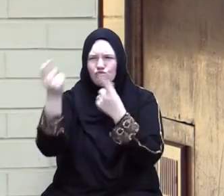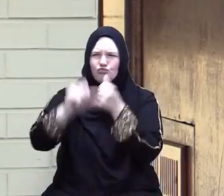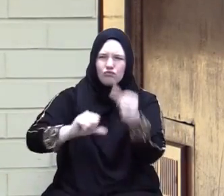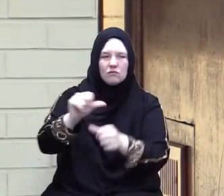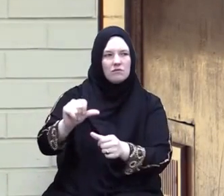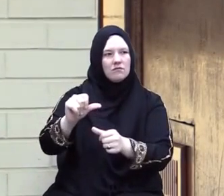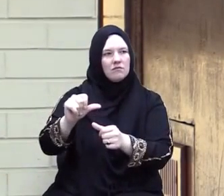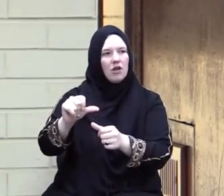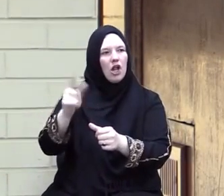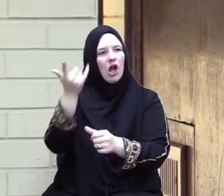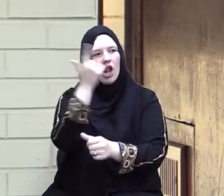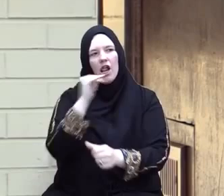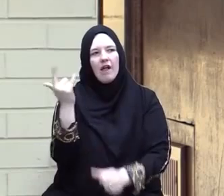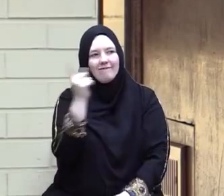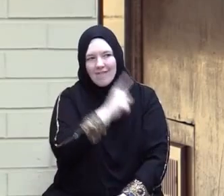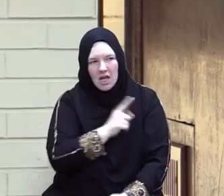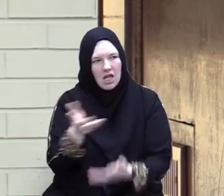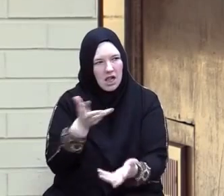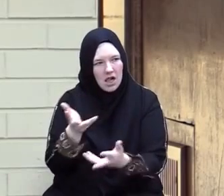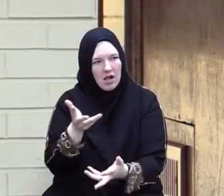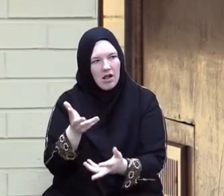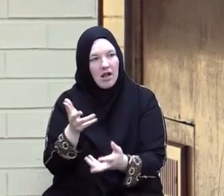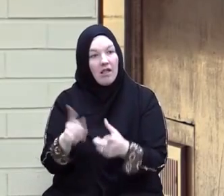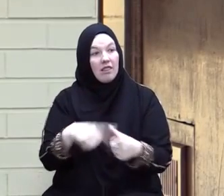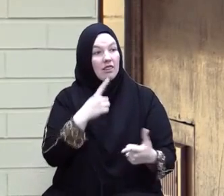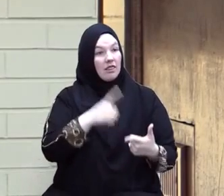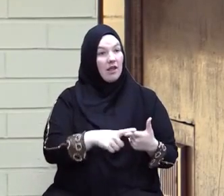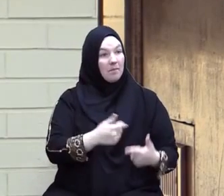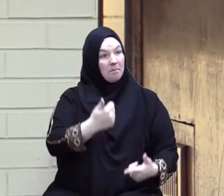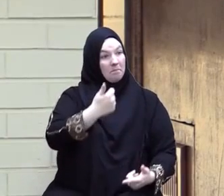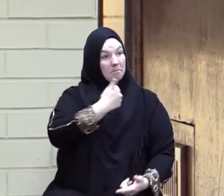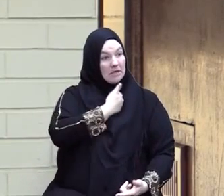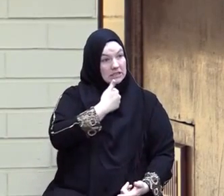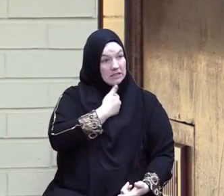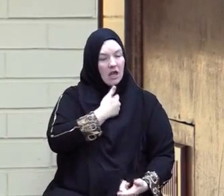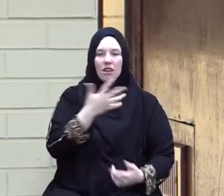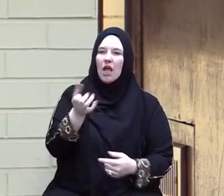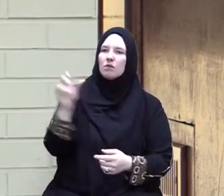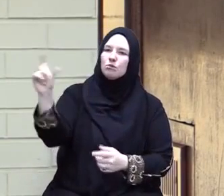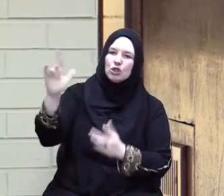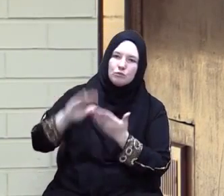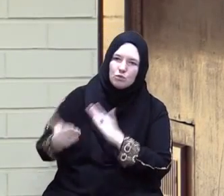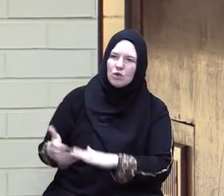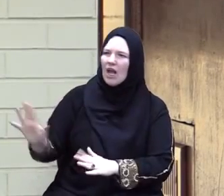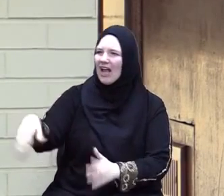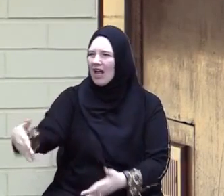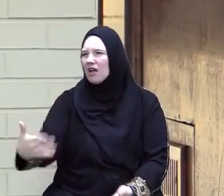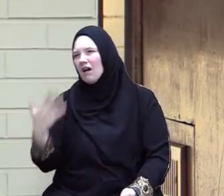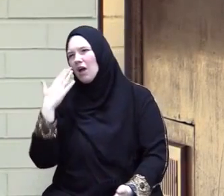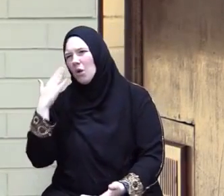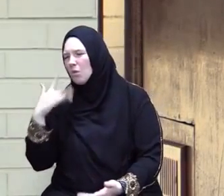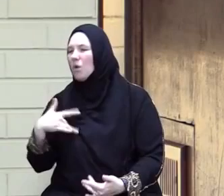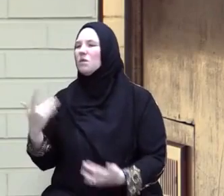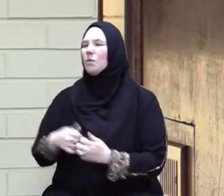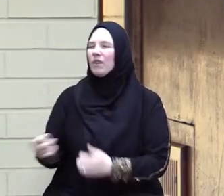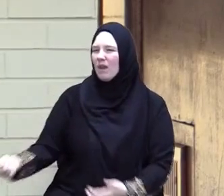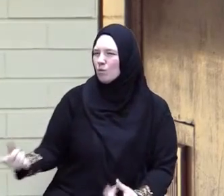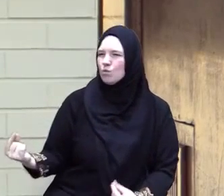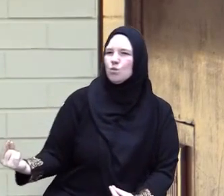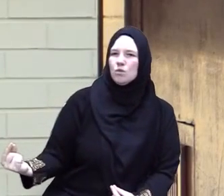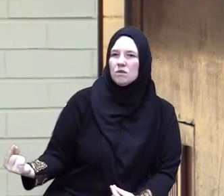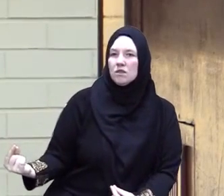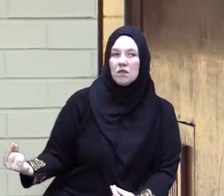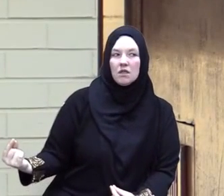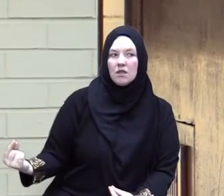and try to manipulate them and use them to get news about the Muslim community, right? So if they are alone with